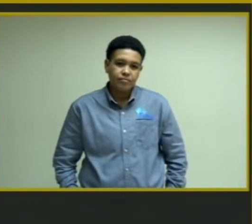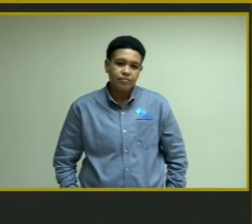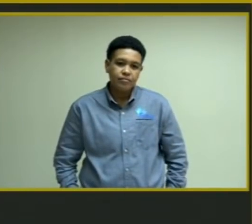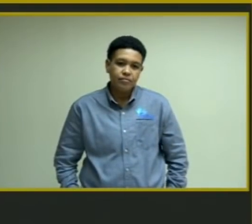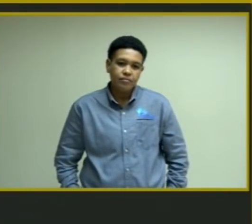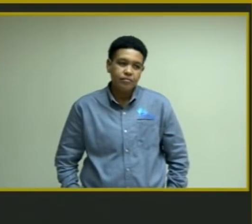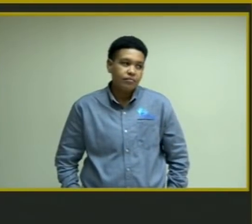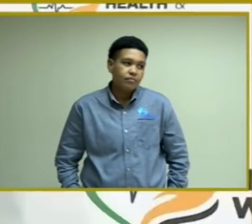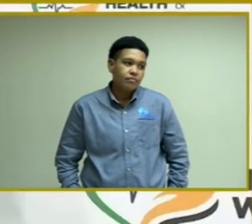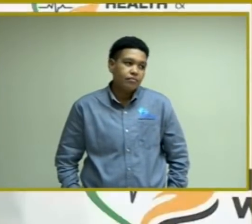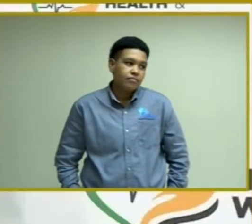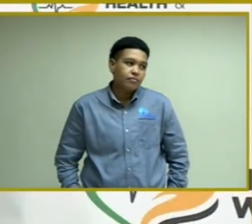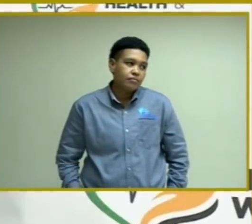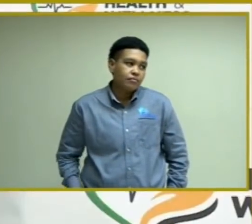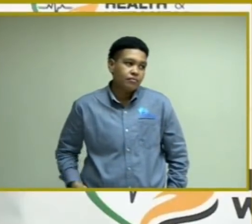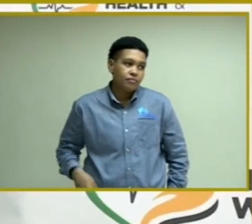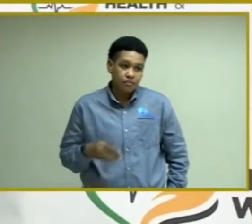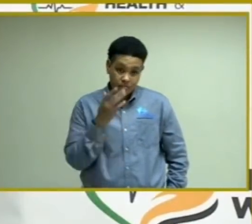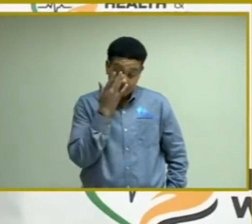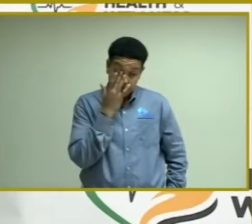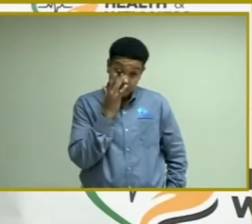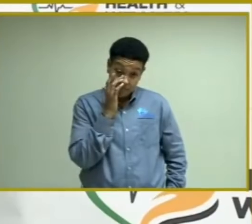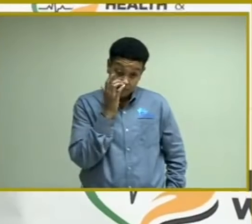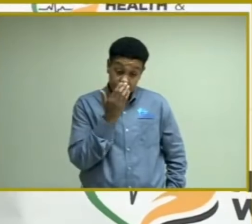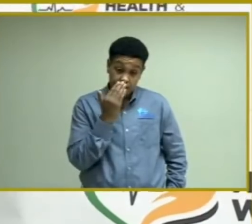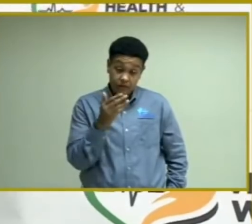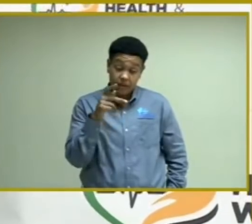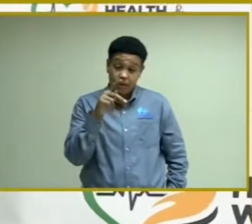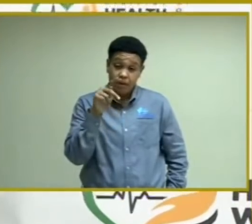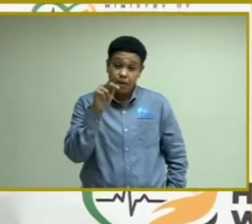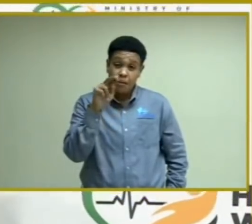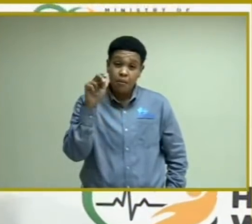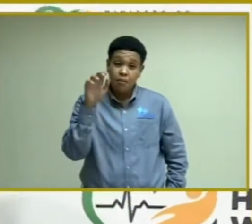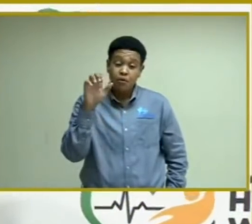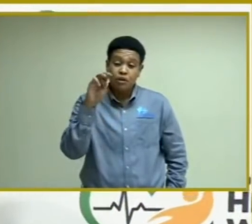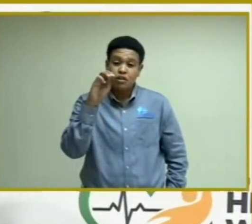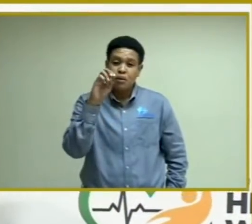All right. Thank you very much. I'm going to go to Prince Moore from RJR.